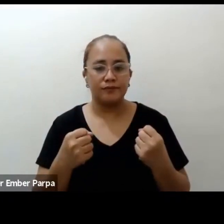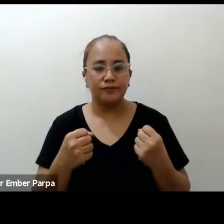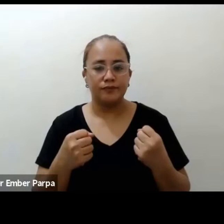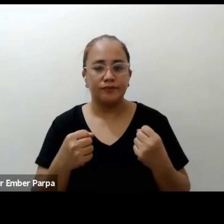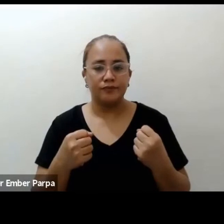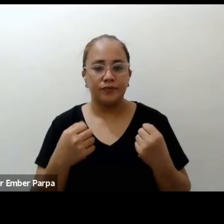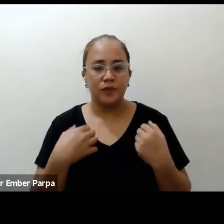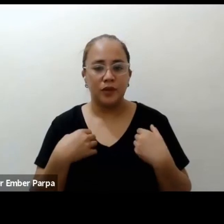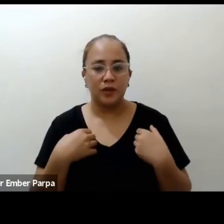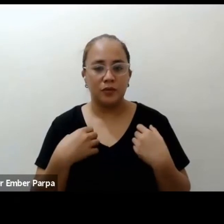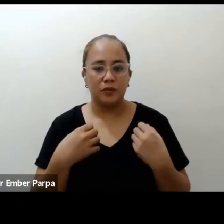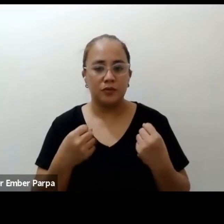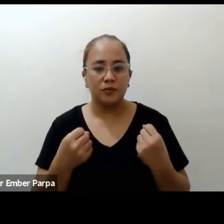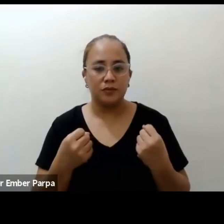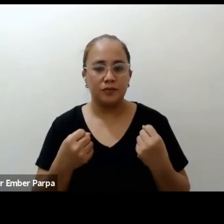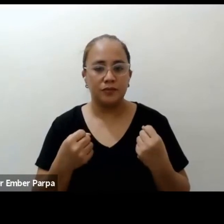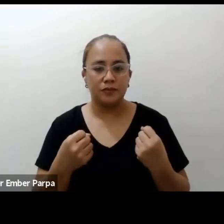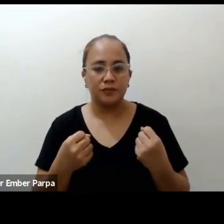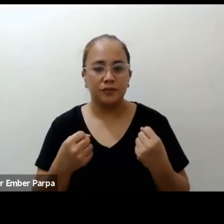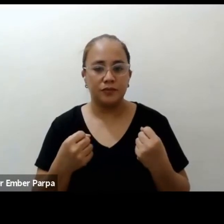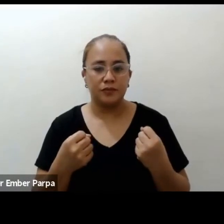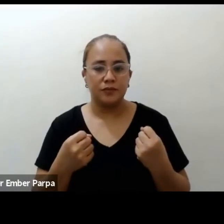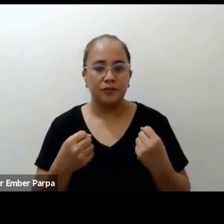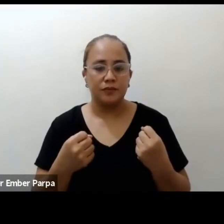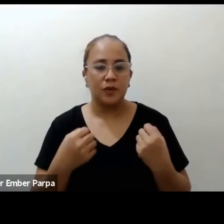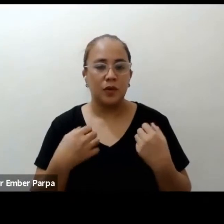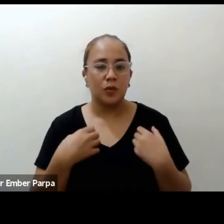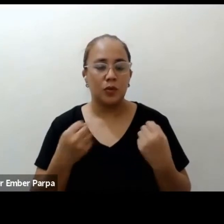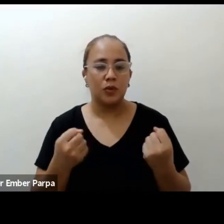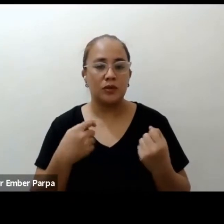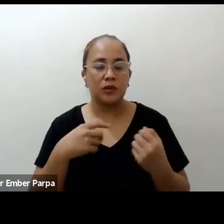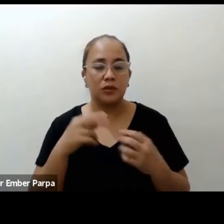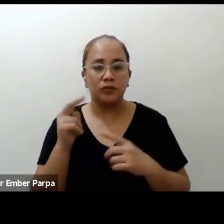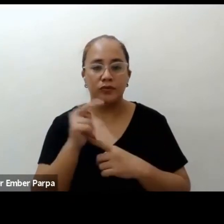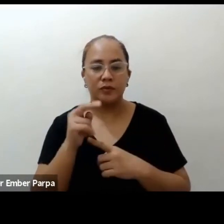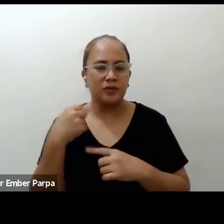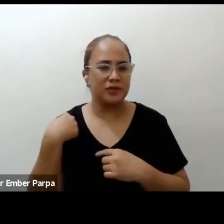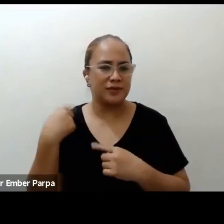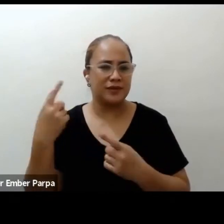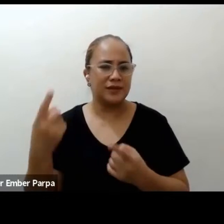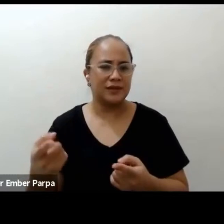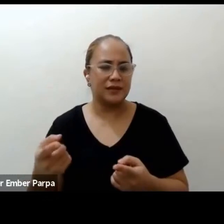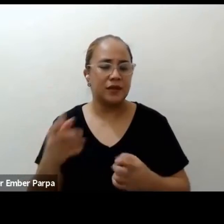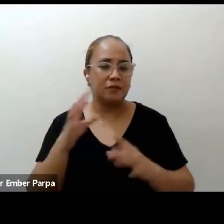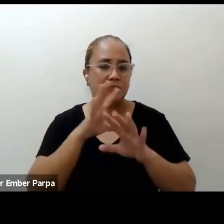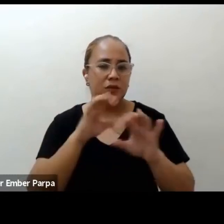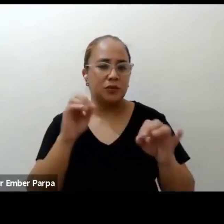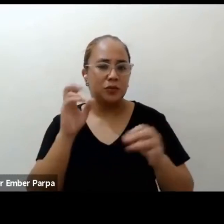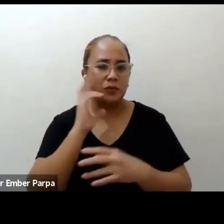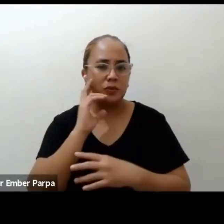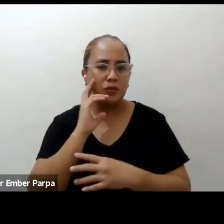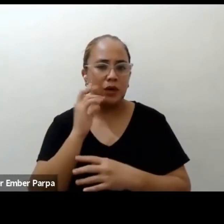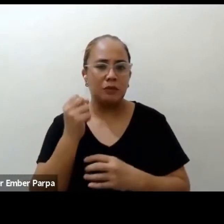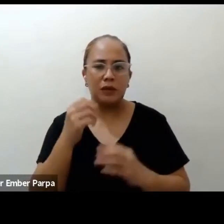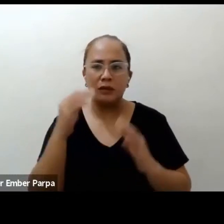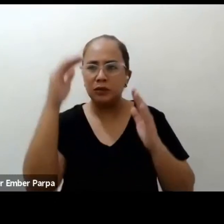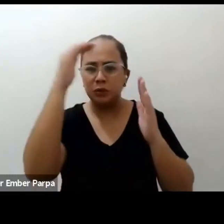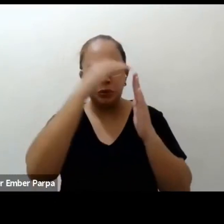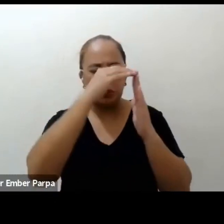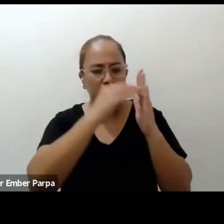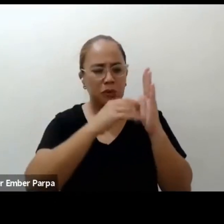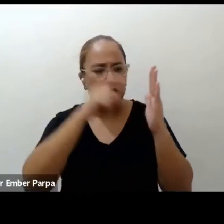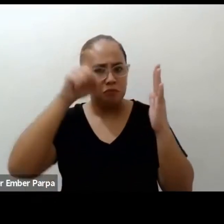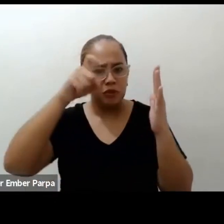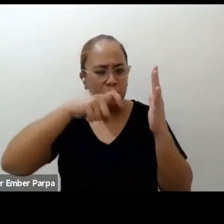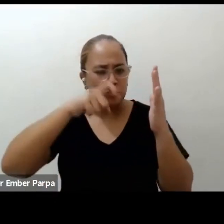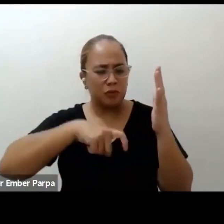the professional health groups, no, they told me nga na nung November pa sila nag-ano kay President Duterte ng ilang mga kailangang gawin para sa